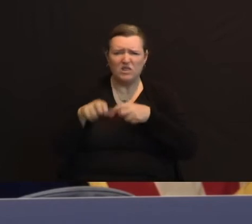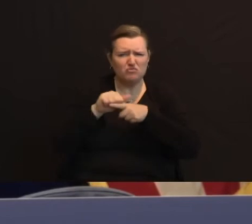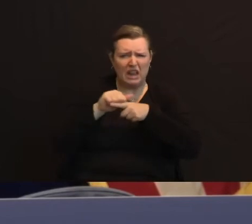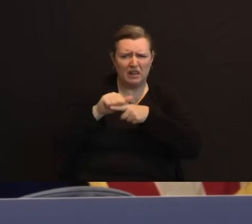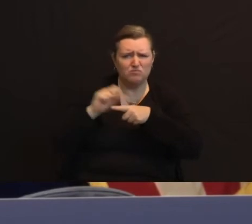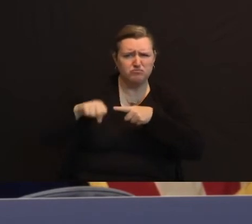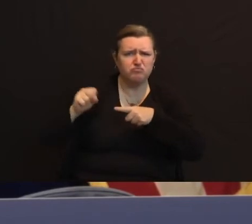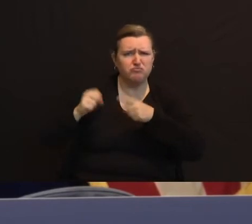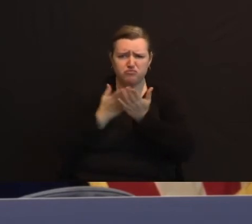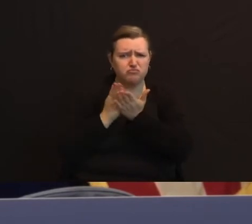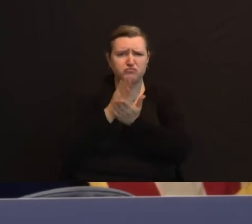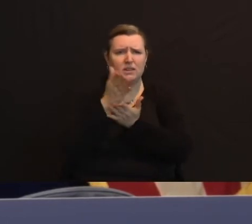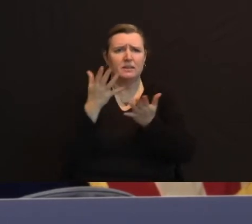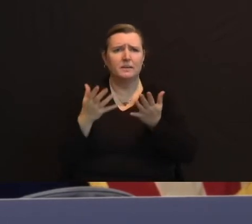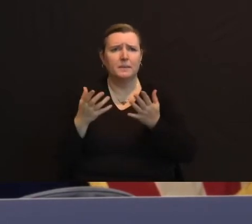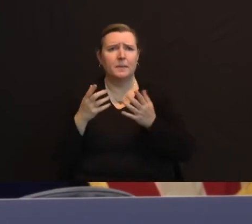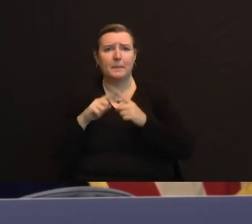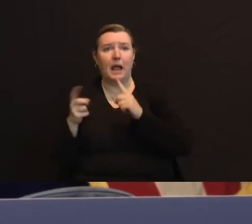own kids.